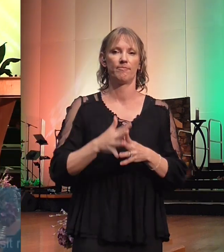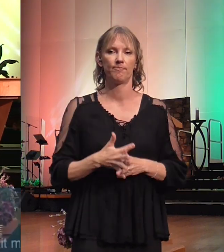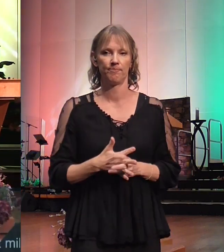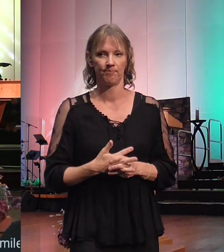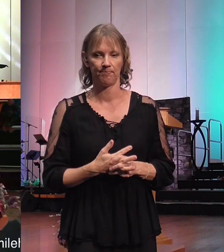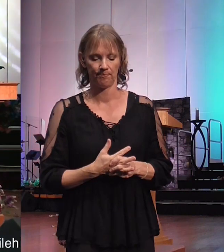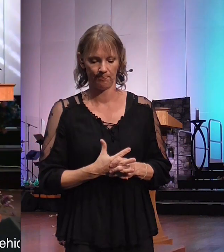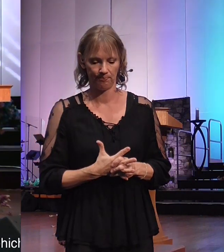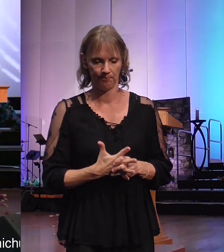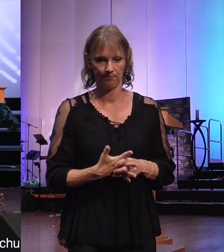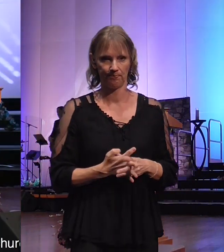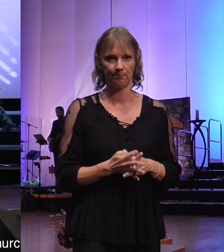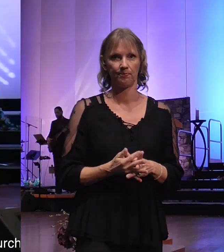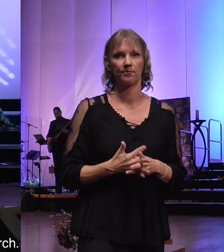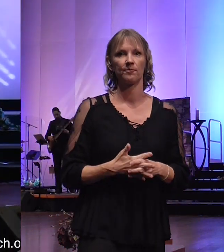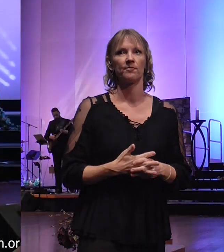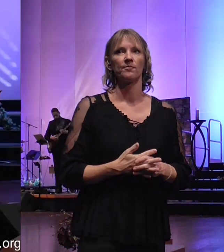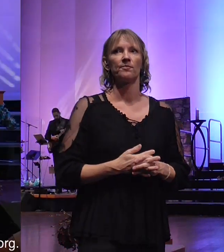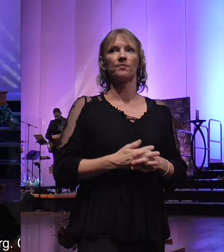is.